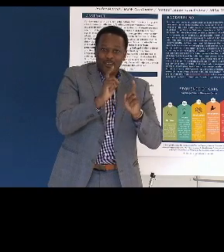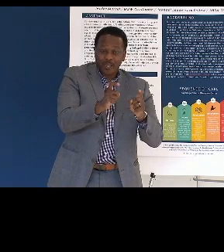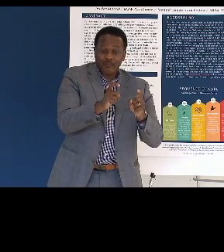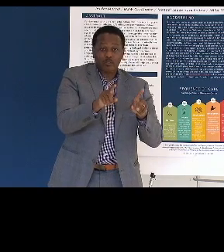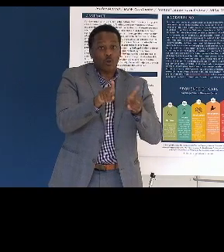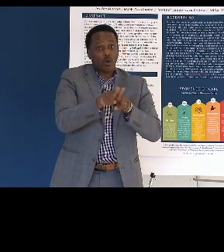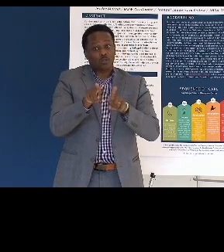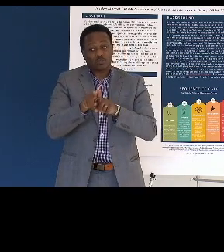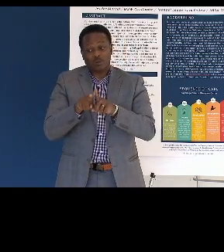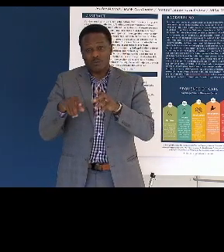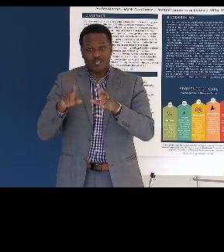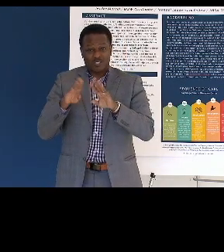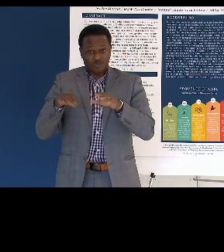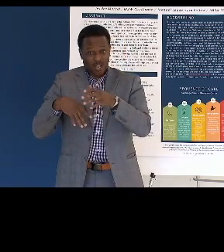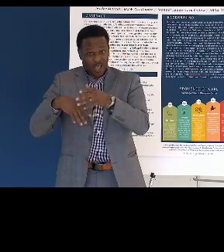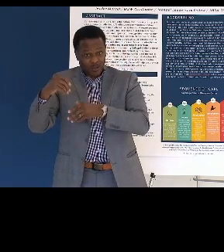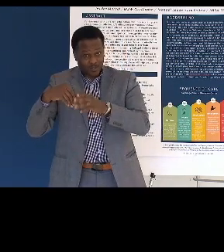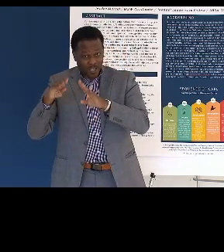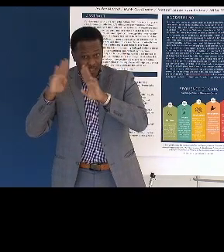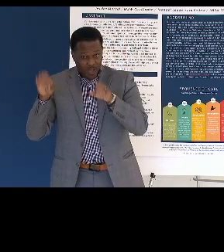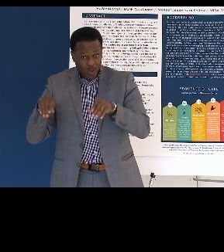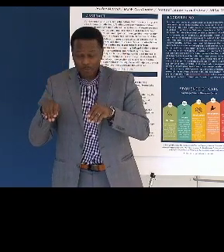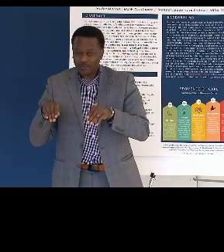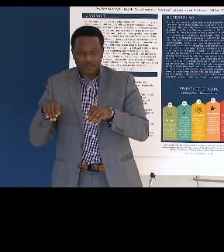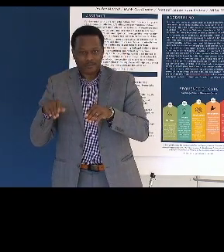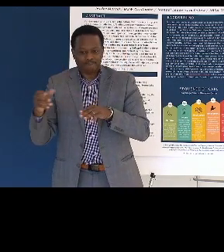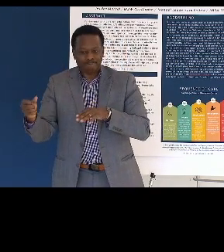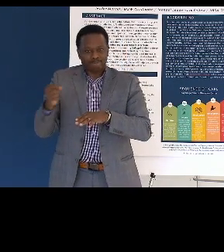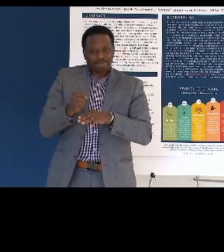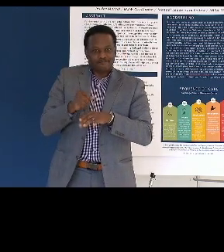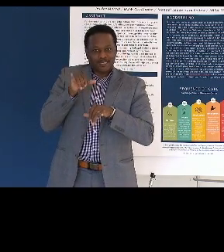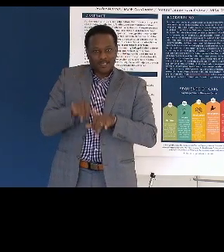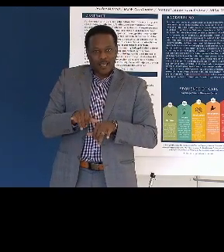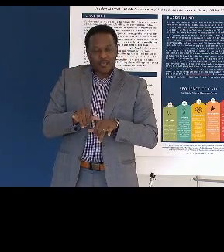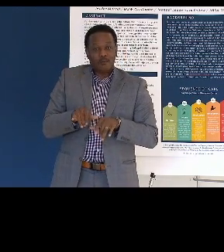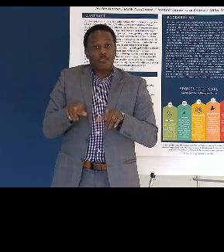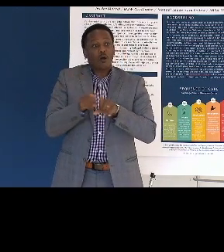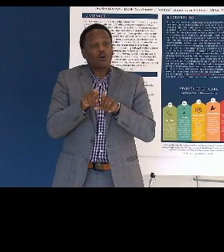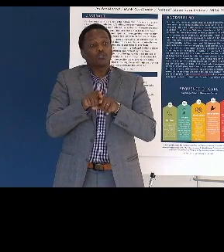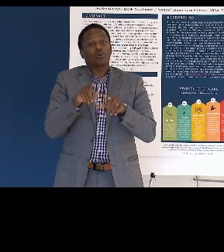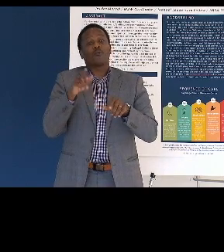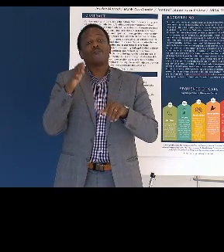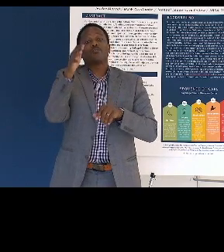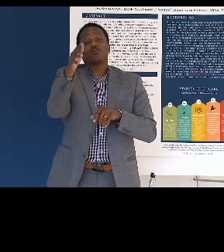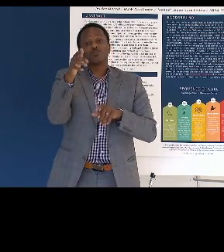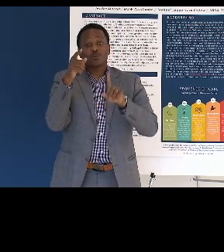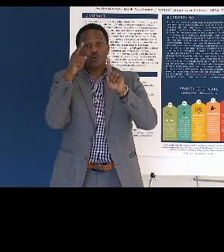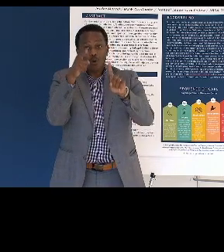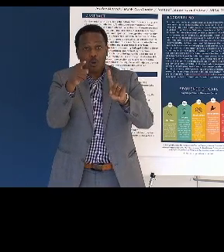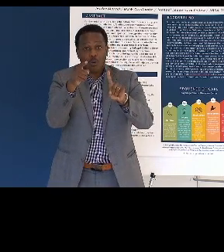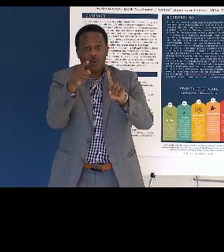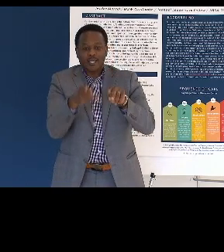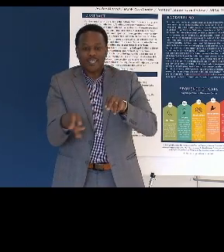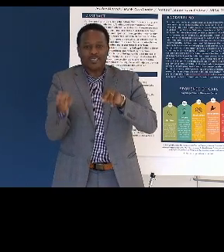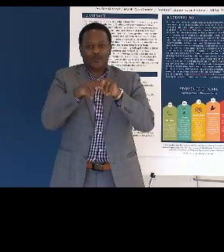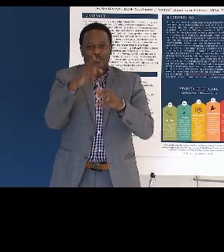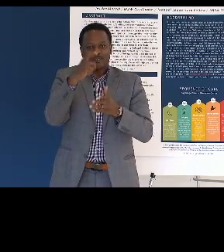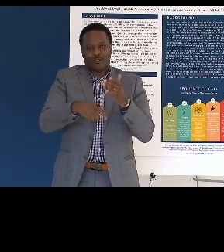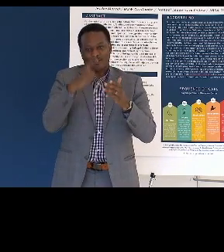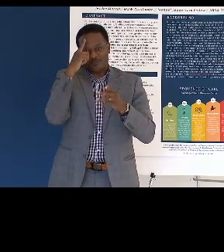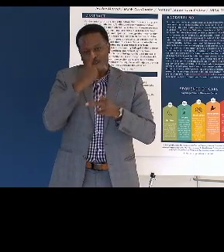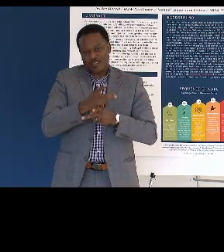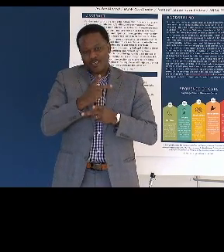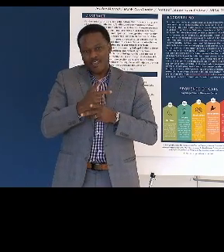homes. The long-term goal, ideally, is to reduce the cost of purchase care for Wayne County Children's Services.